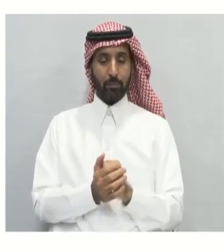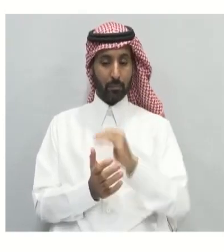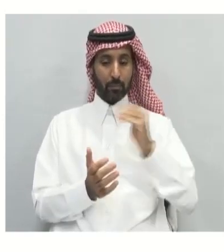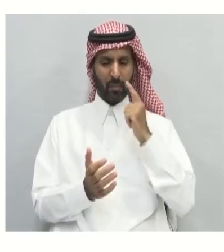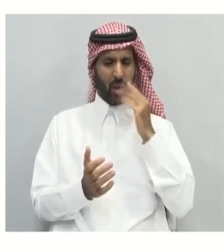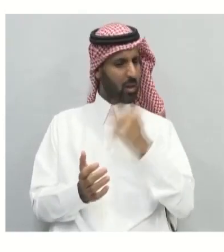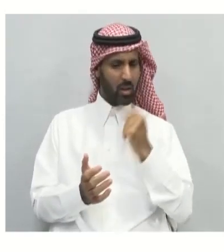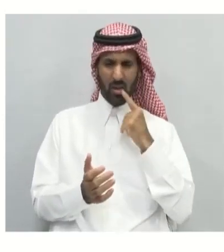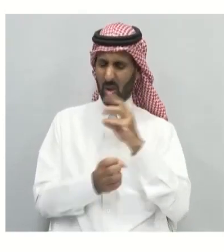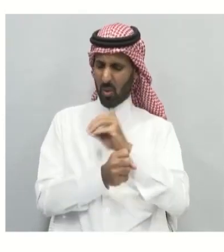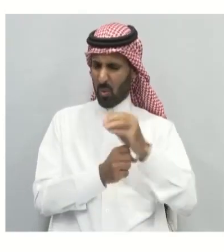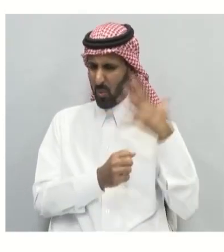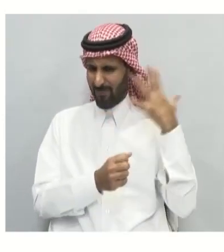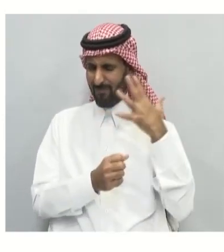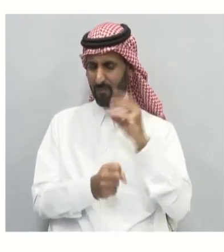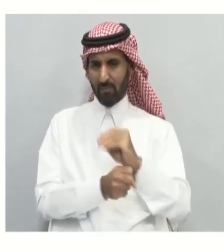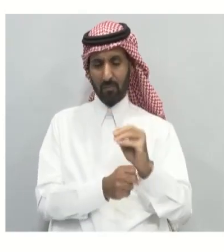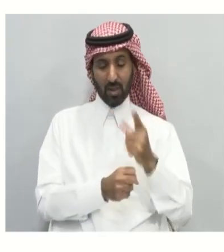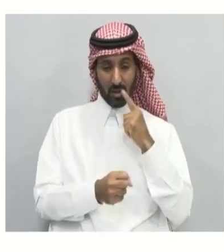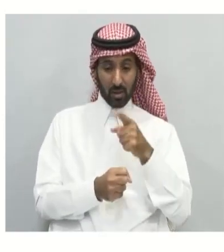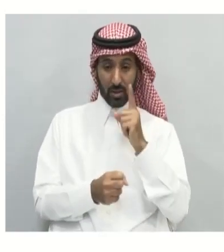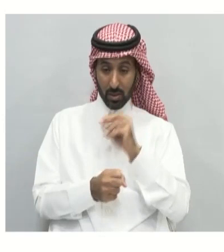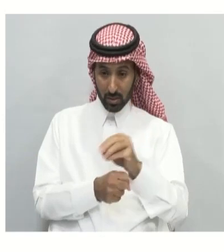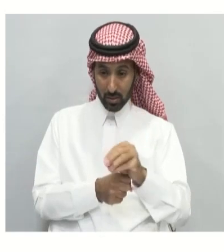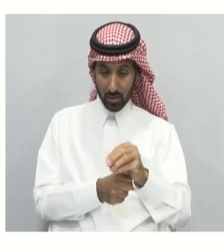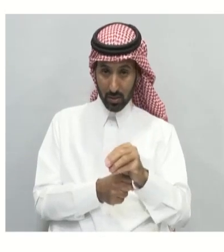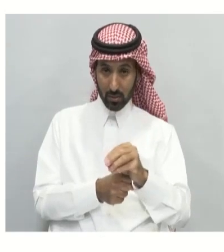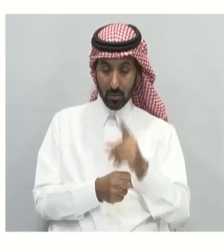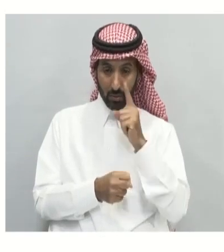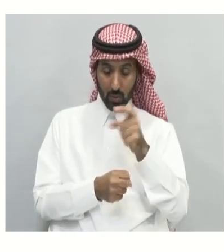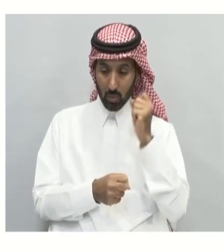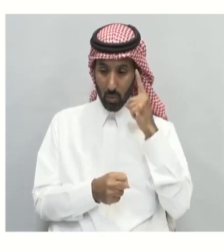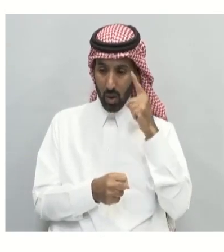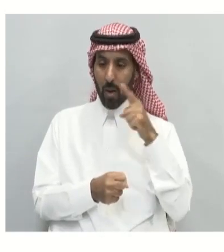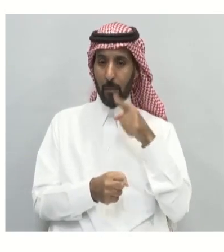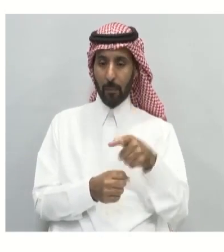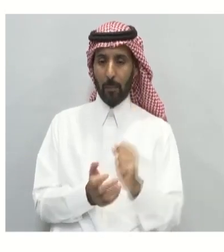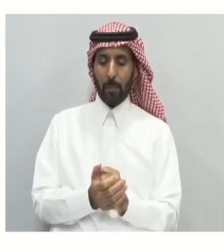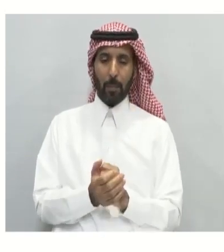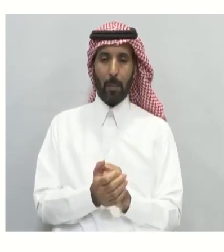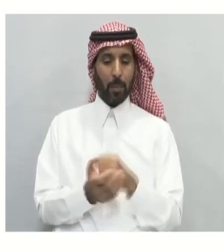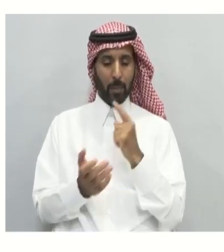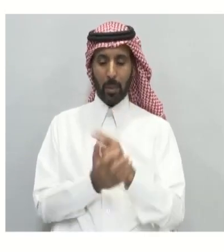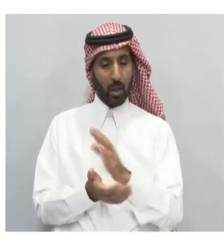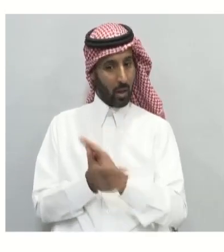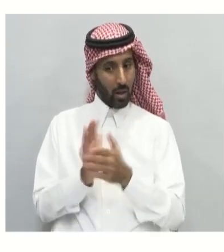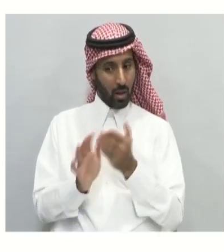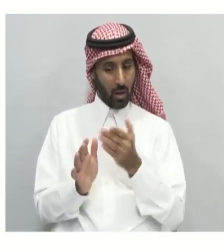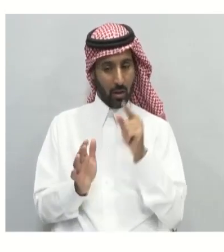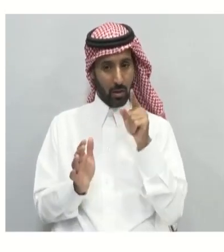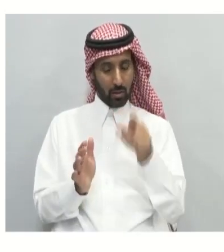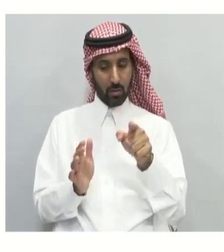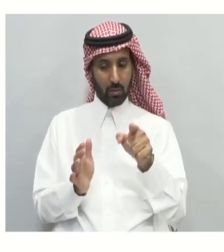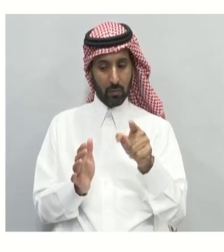I didn't want to bother you, but he insisted you know about it. All done. We